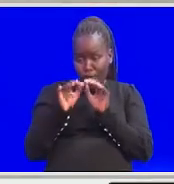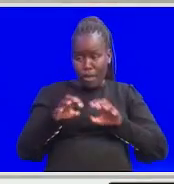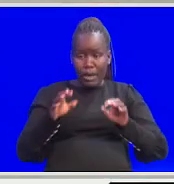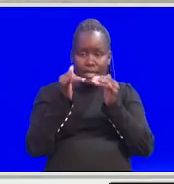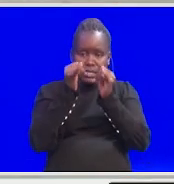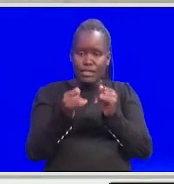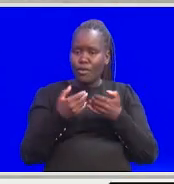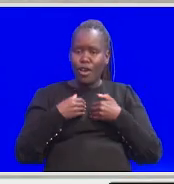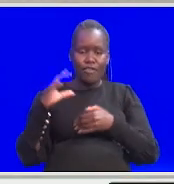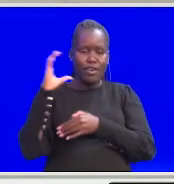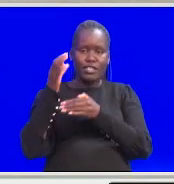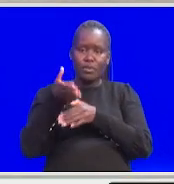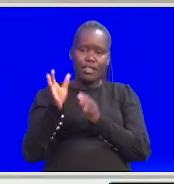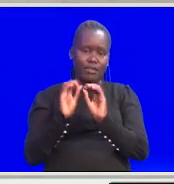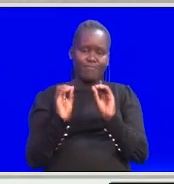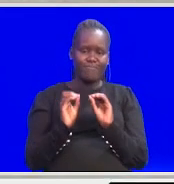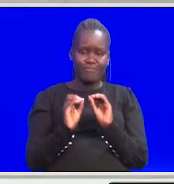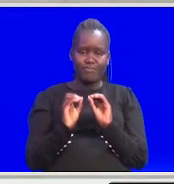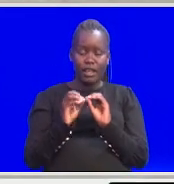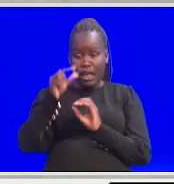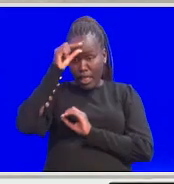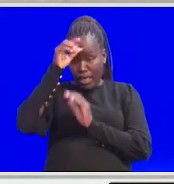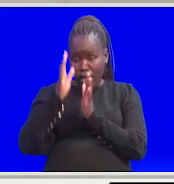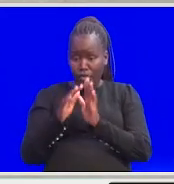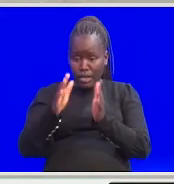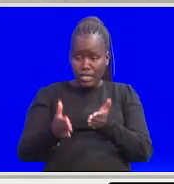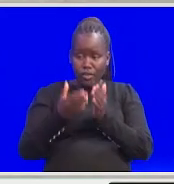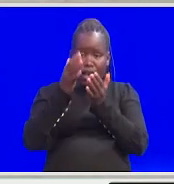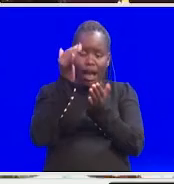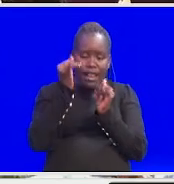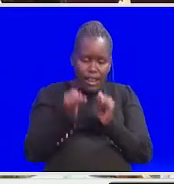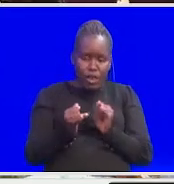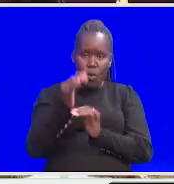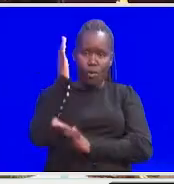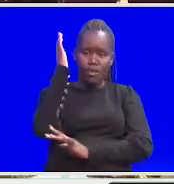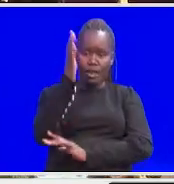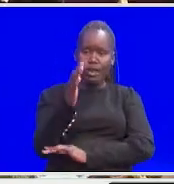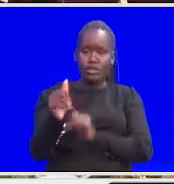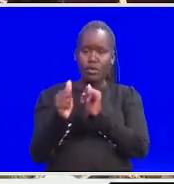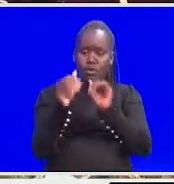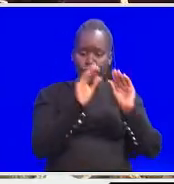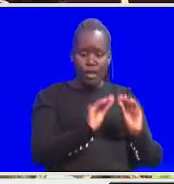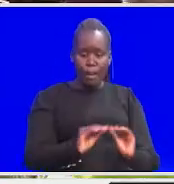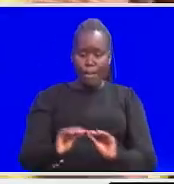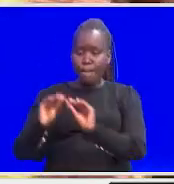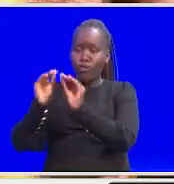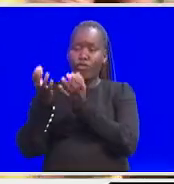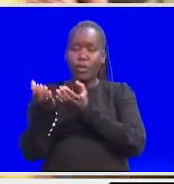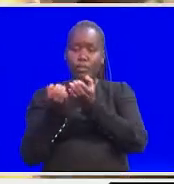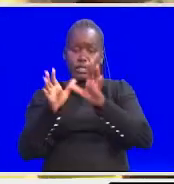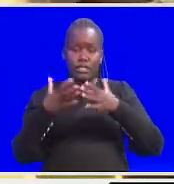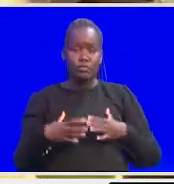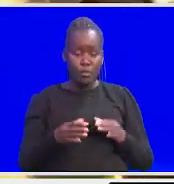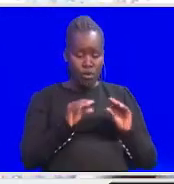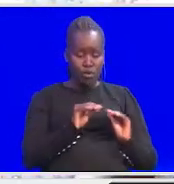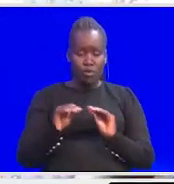customers. The governor of the capital now issuing a new directive that could see to the gradual move of these traders to